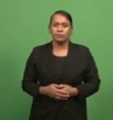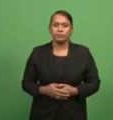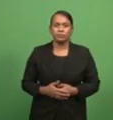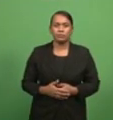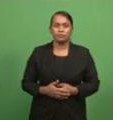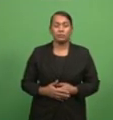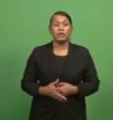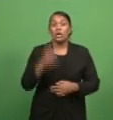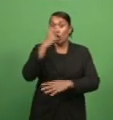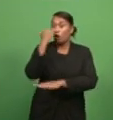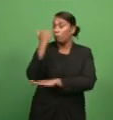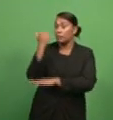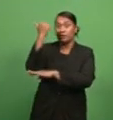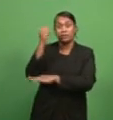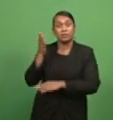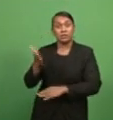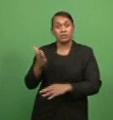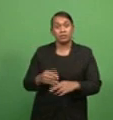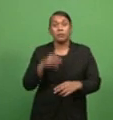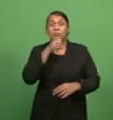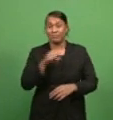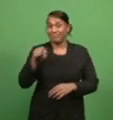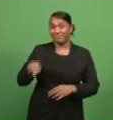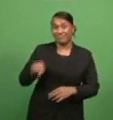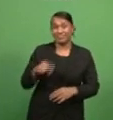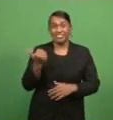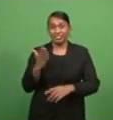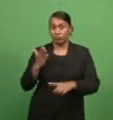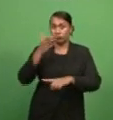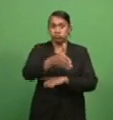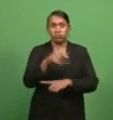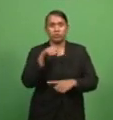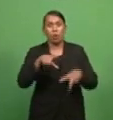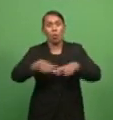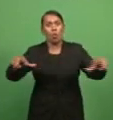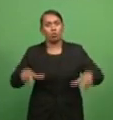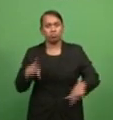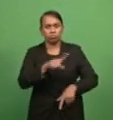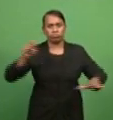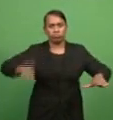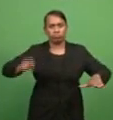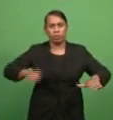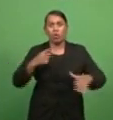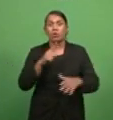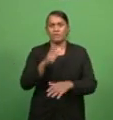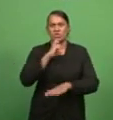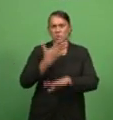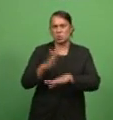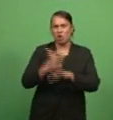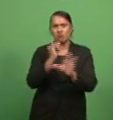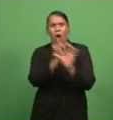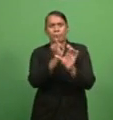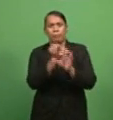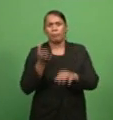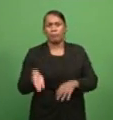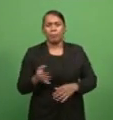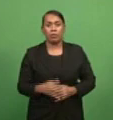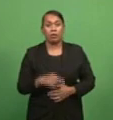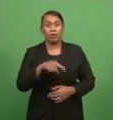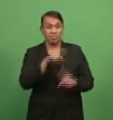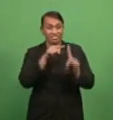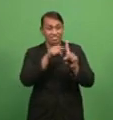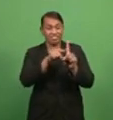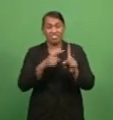Solo Mara appeared in the Suva Magistrates Court this afternoon facing new charges. Mara is charged with one count each of